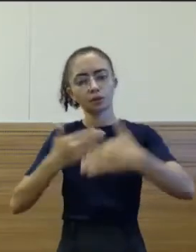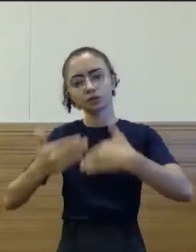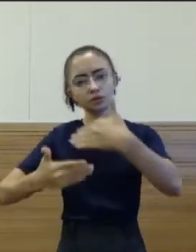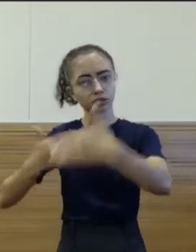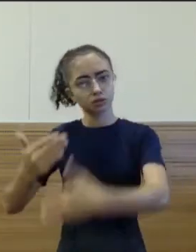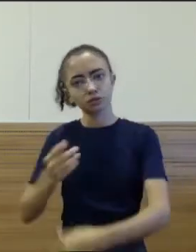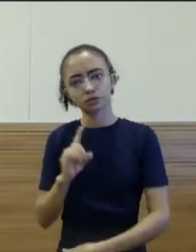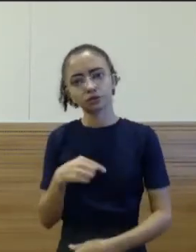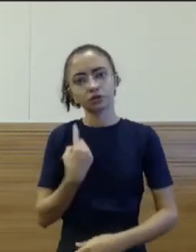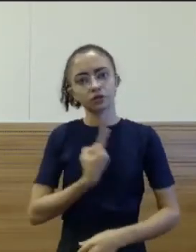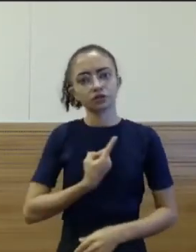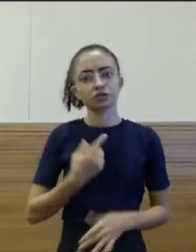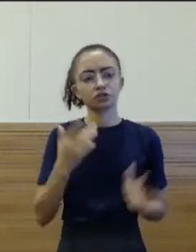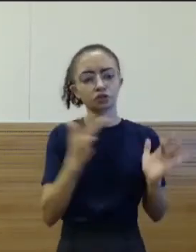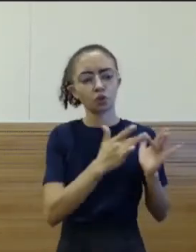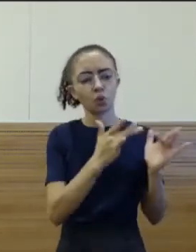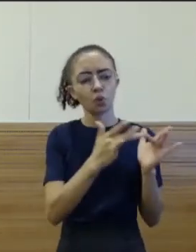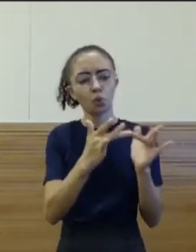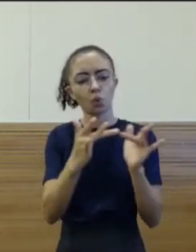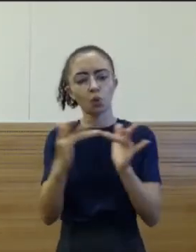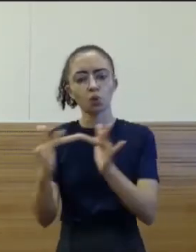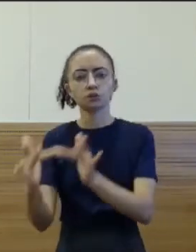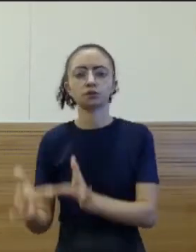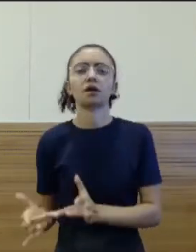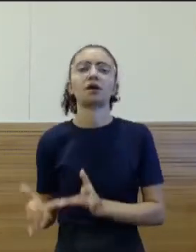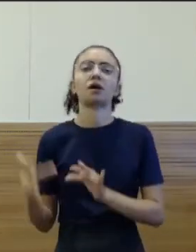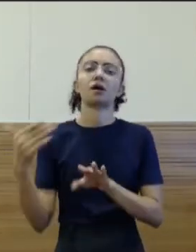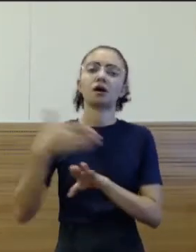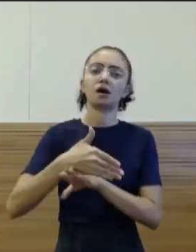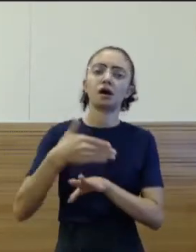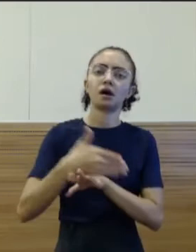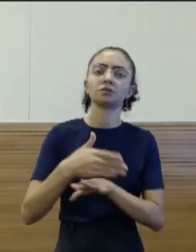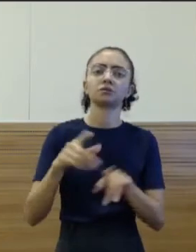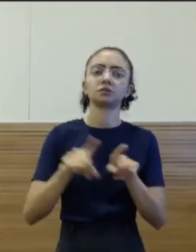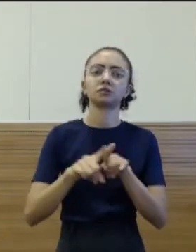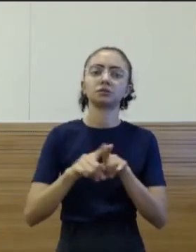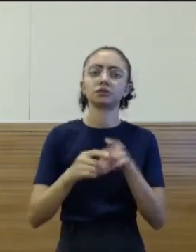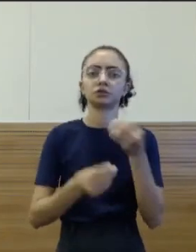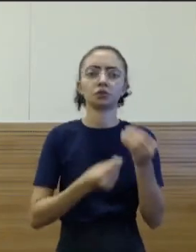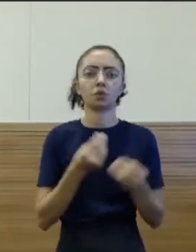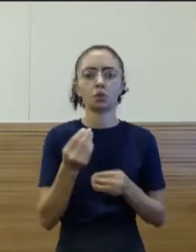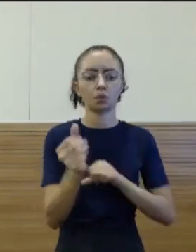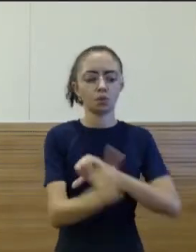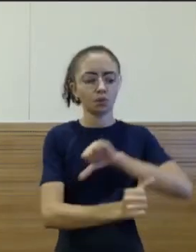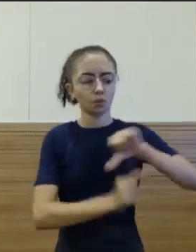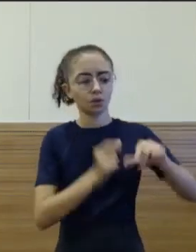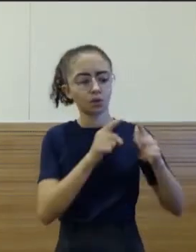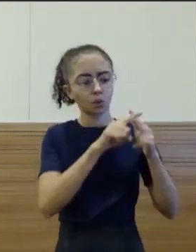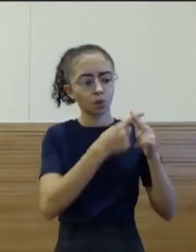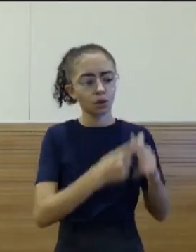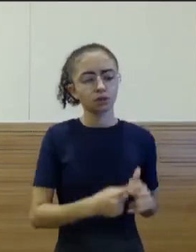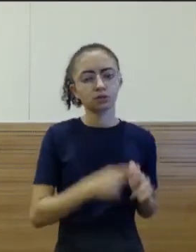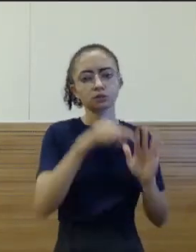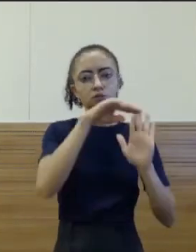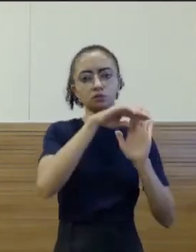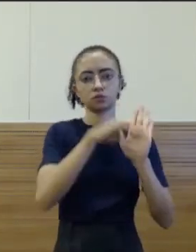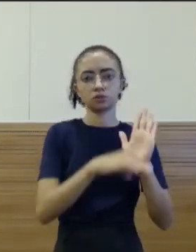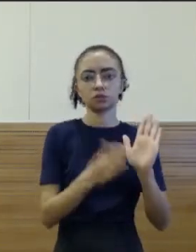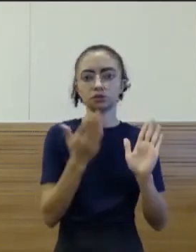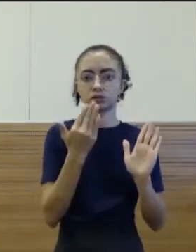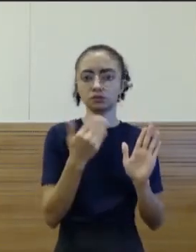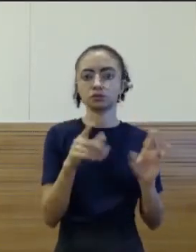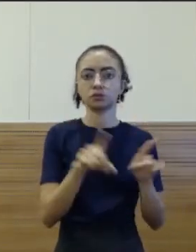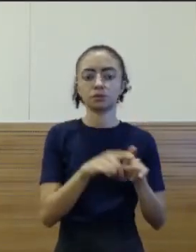privilege of reaching or allowing to work closely with this